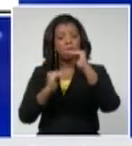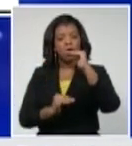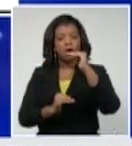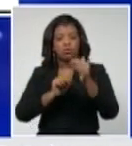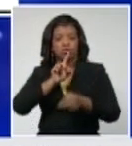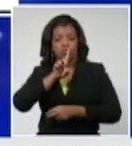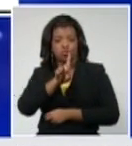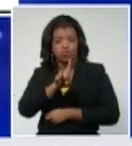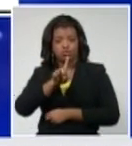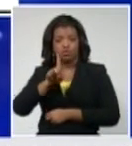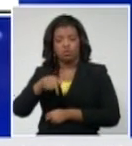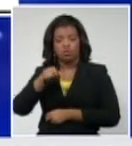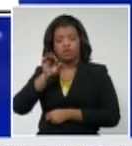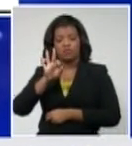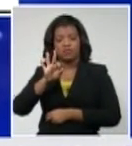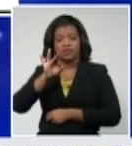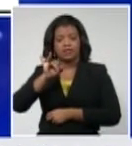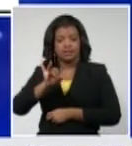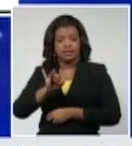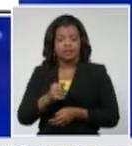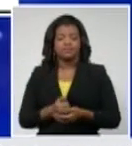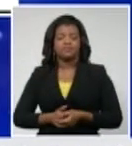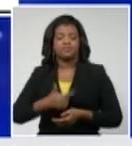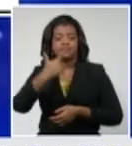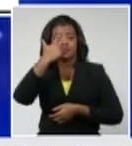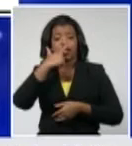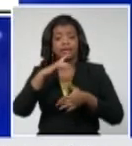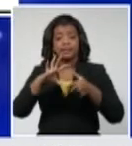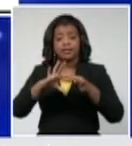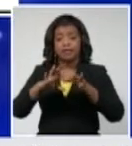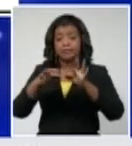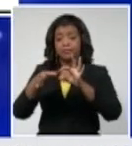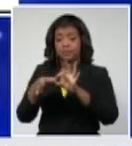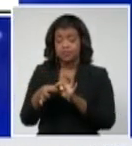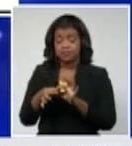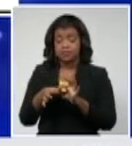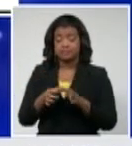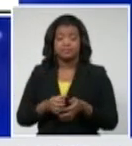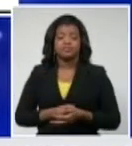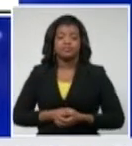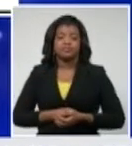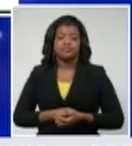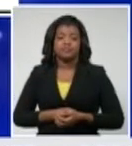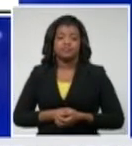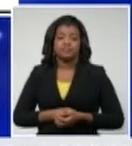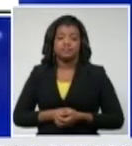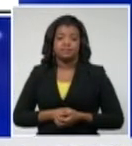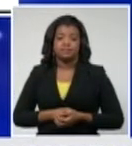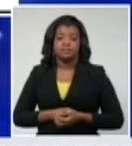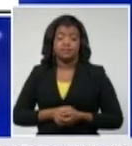7,541 people have been diagnosed with the virus in Cuba since March 11th.